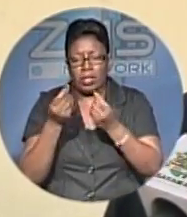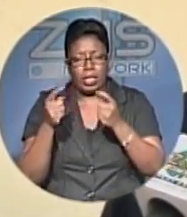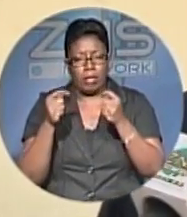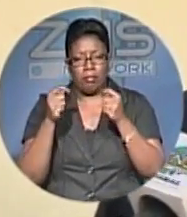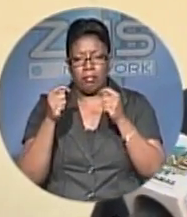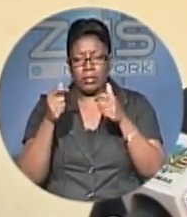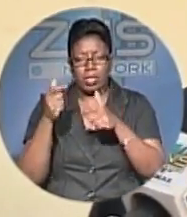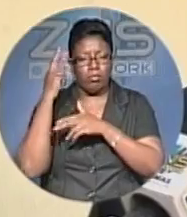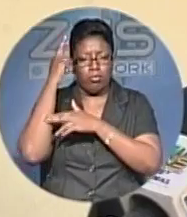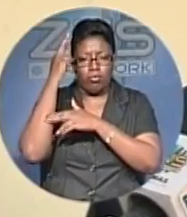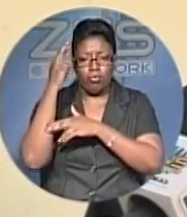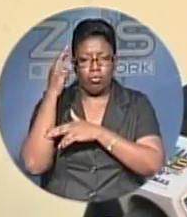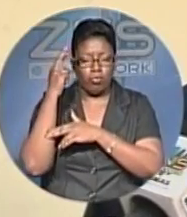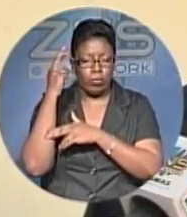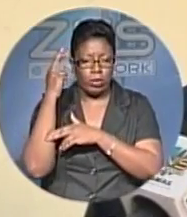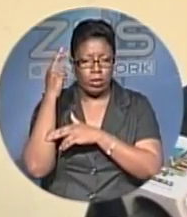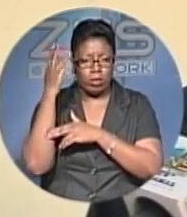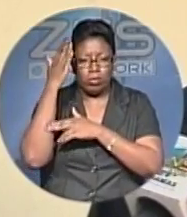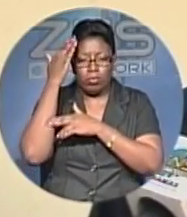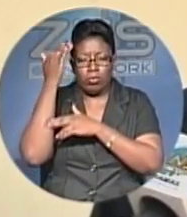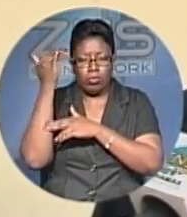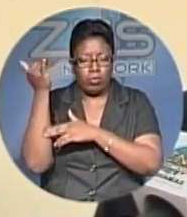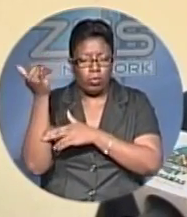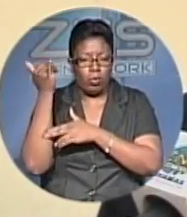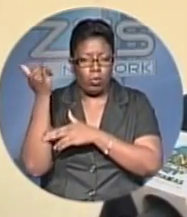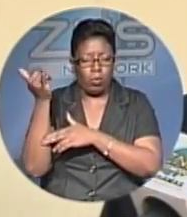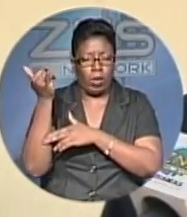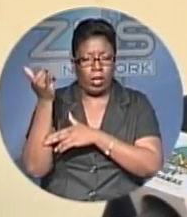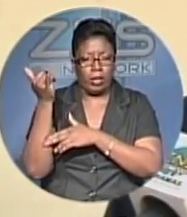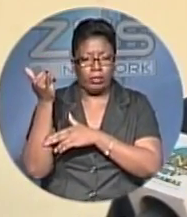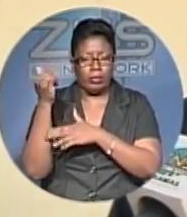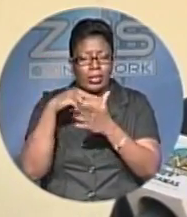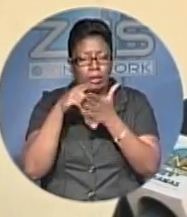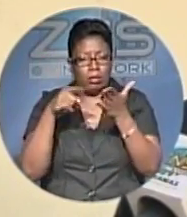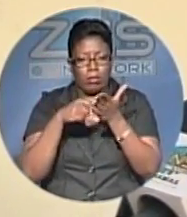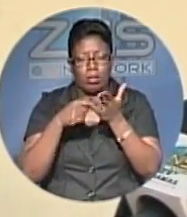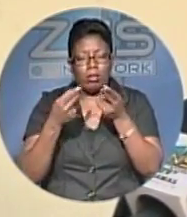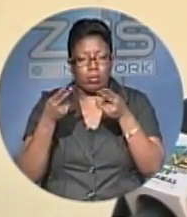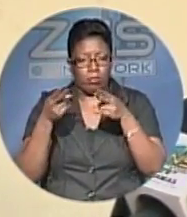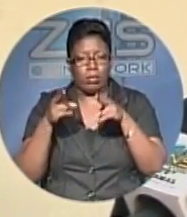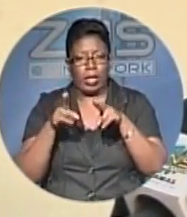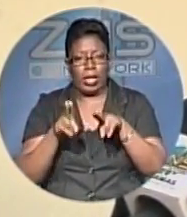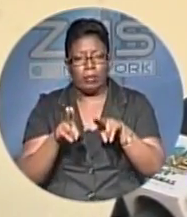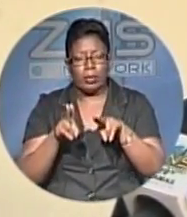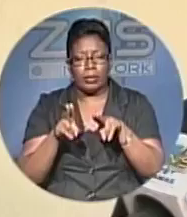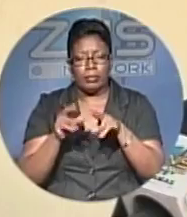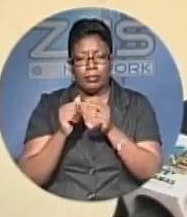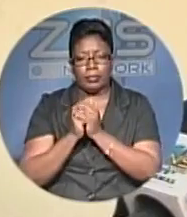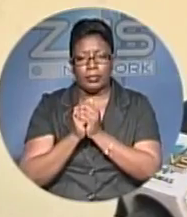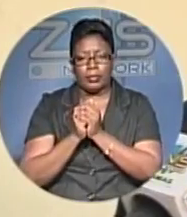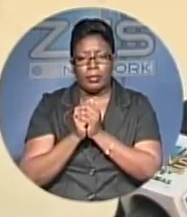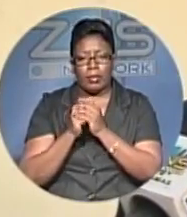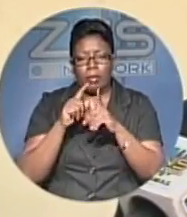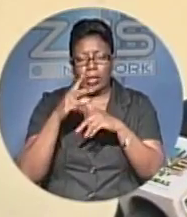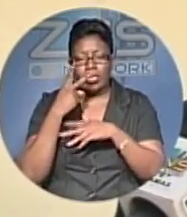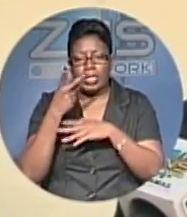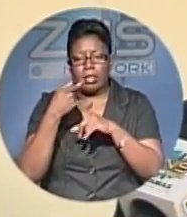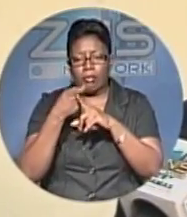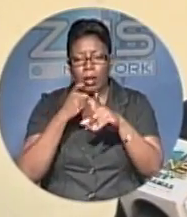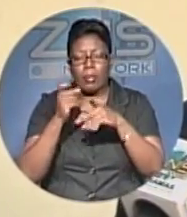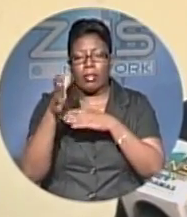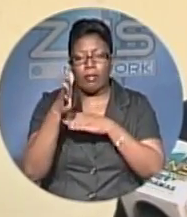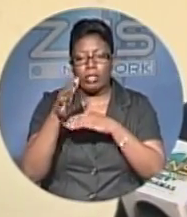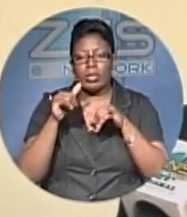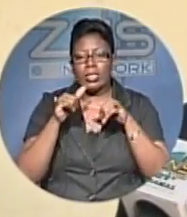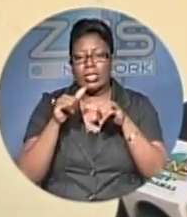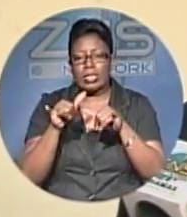immediate explanation as to what might have caused this. His observation was that from the fish that he saw that was